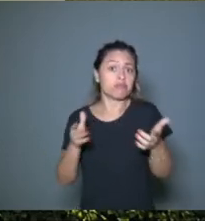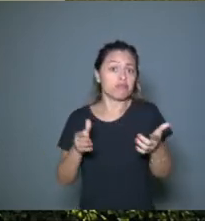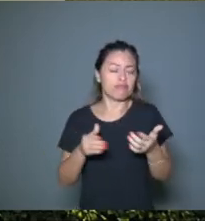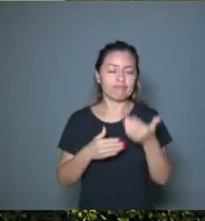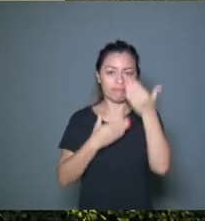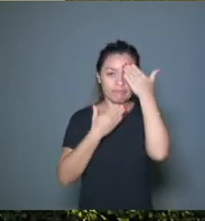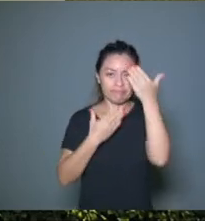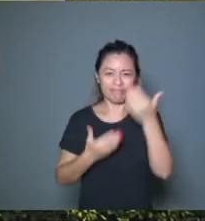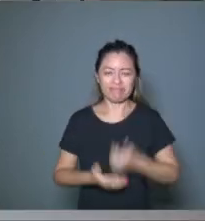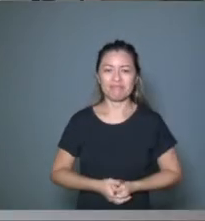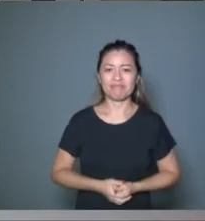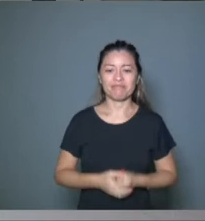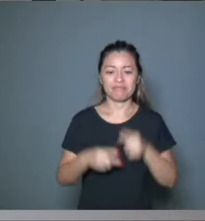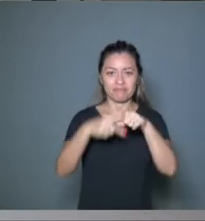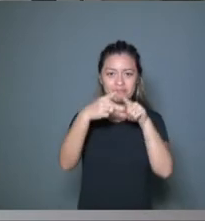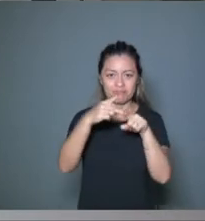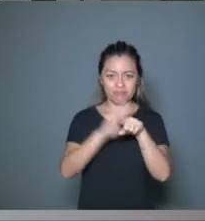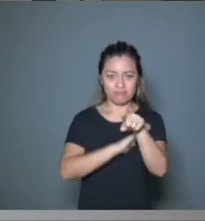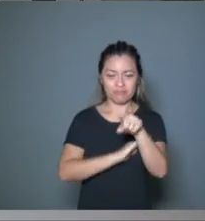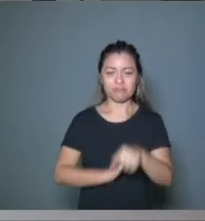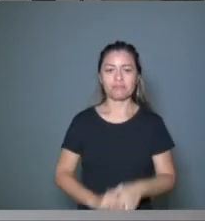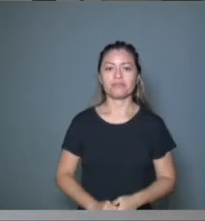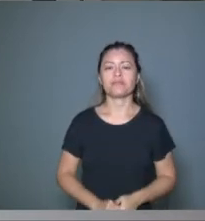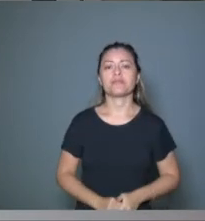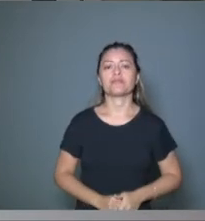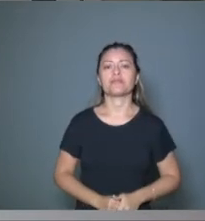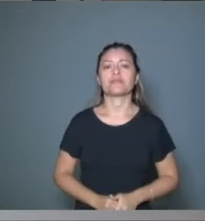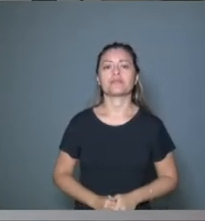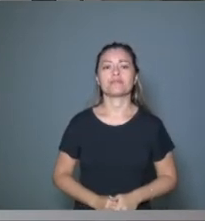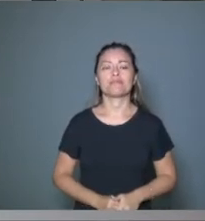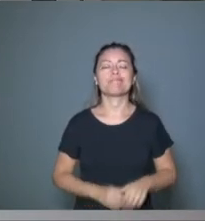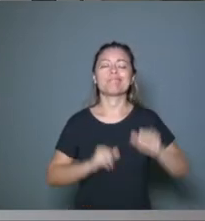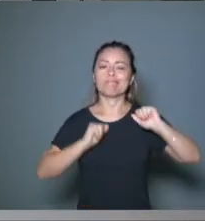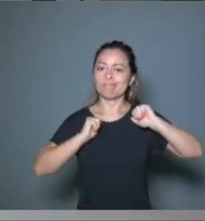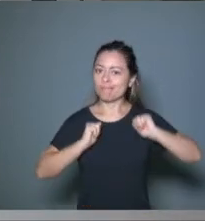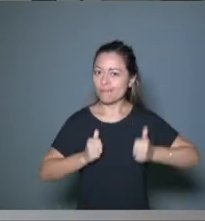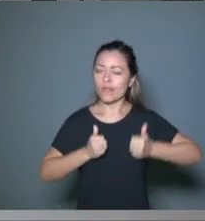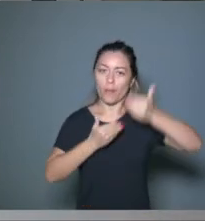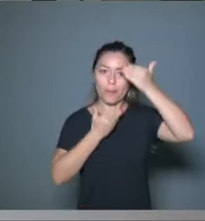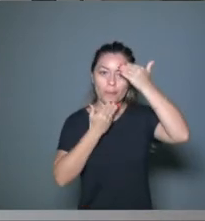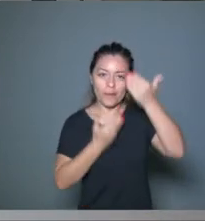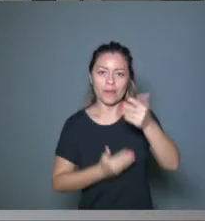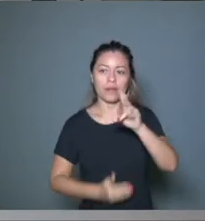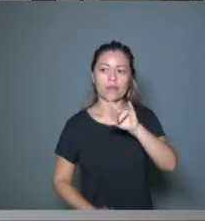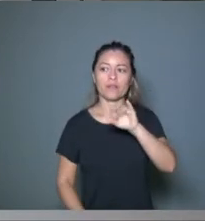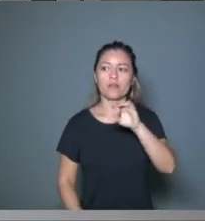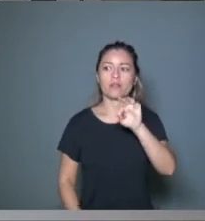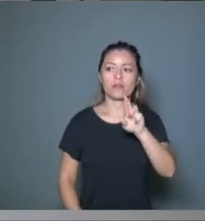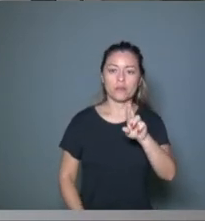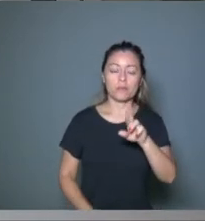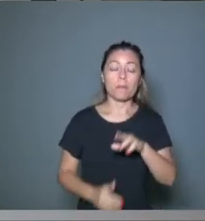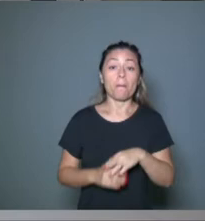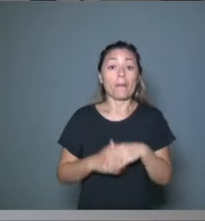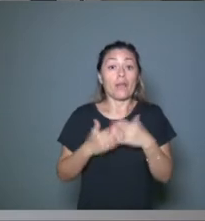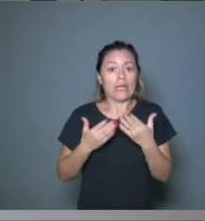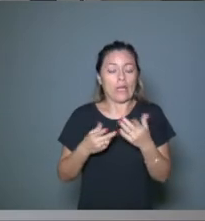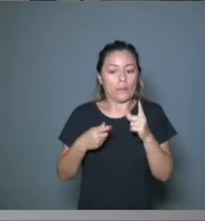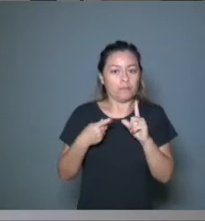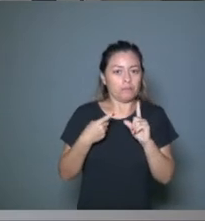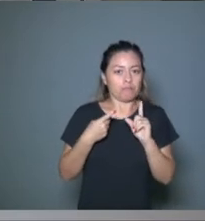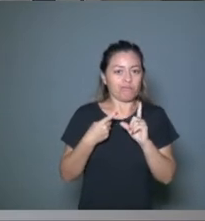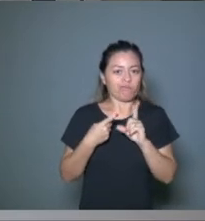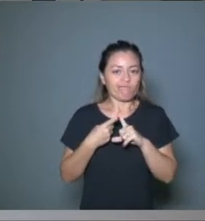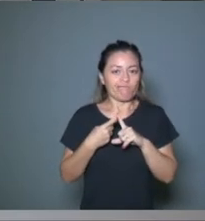transformation and also real estate profit? Thank you. Well, thank you, Victor, for your